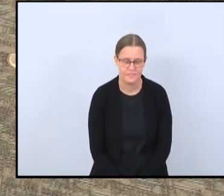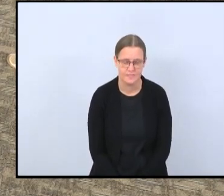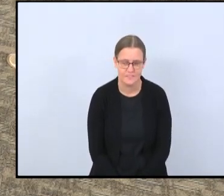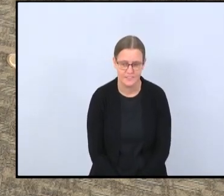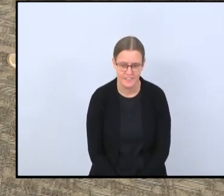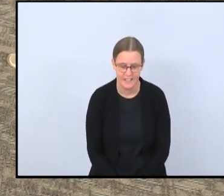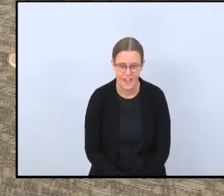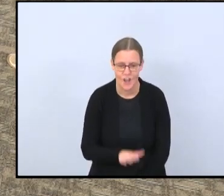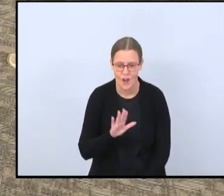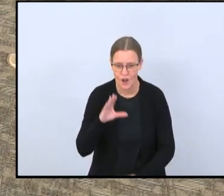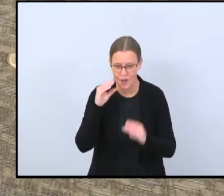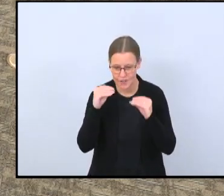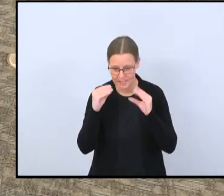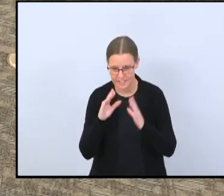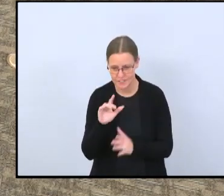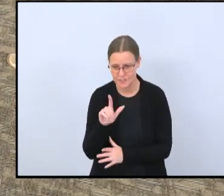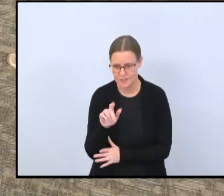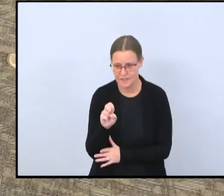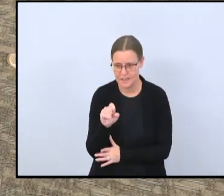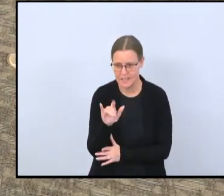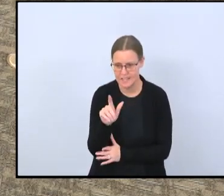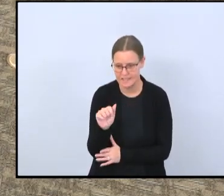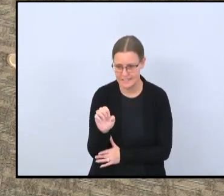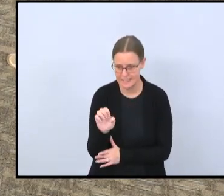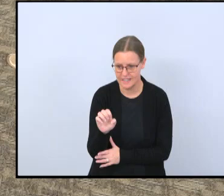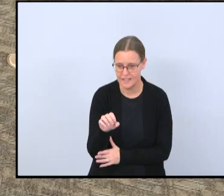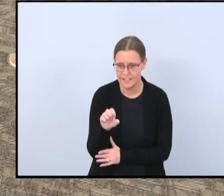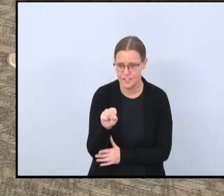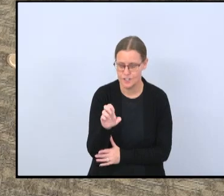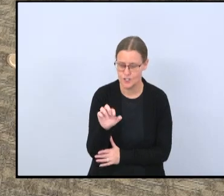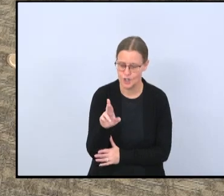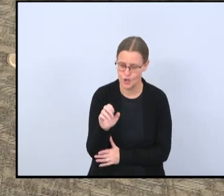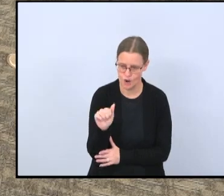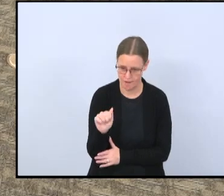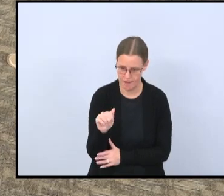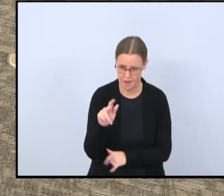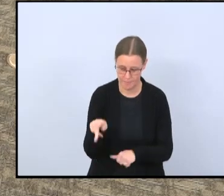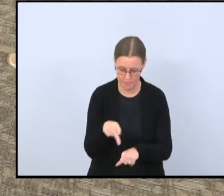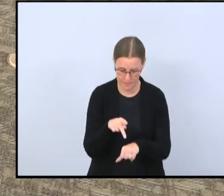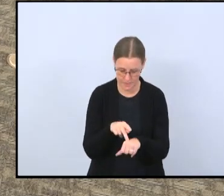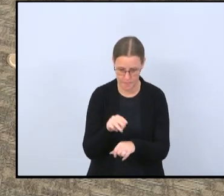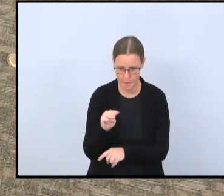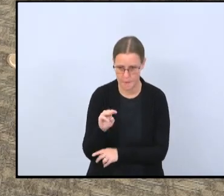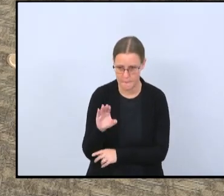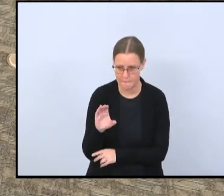Her teacher is Leslie Segura, and the principal is Bradford McMillan.